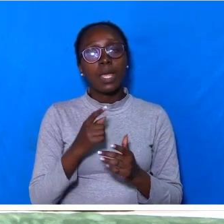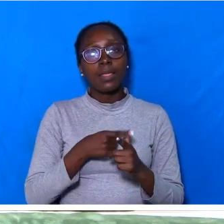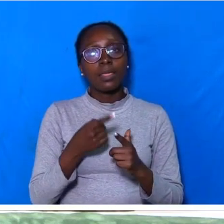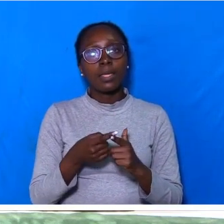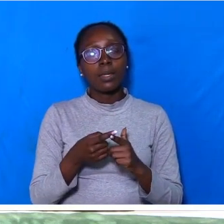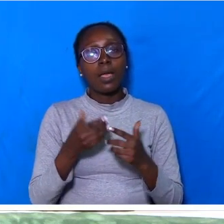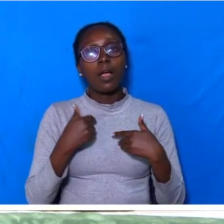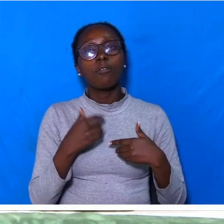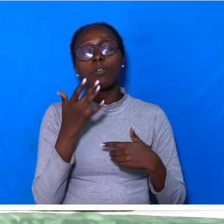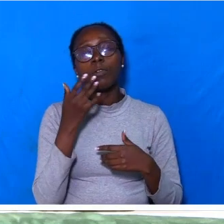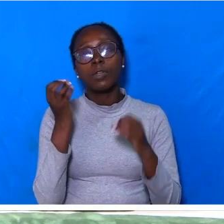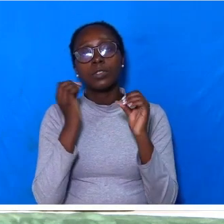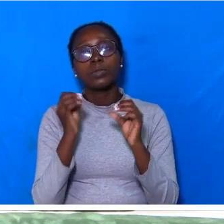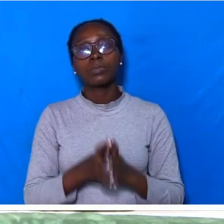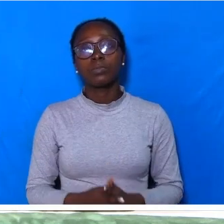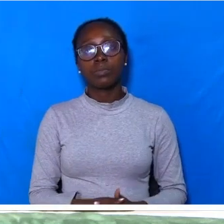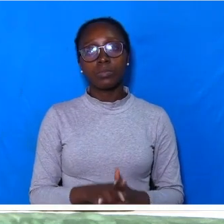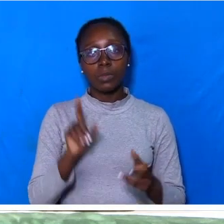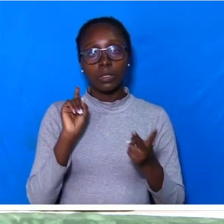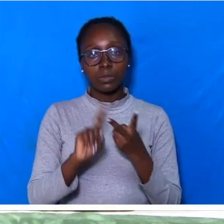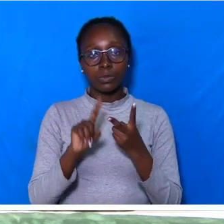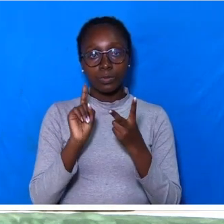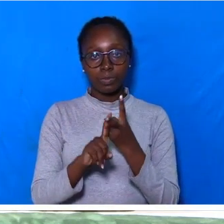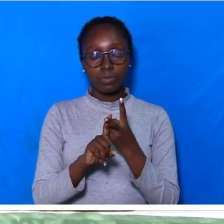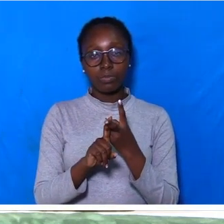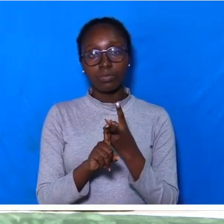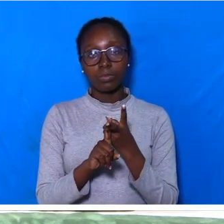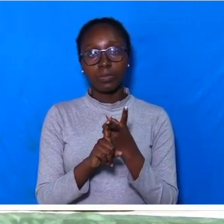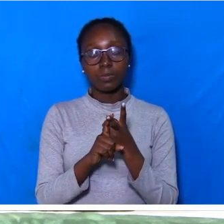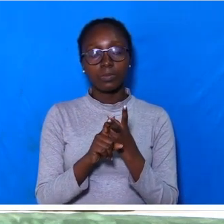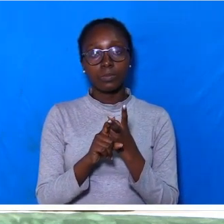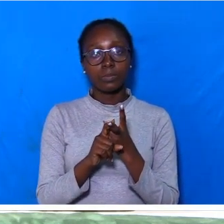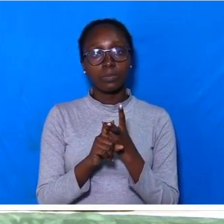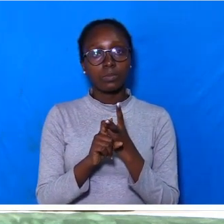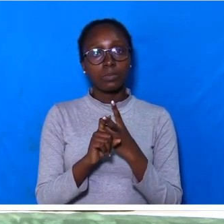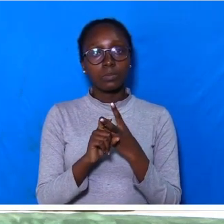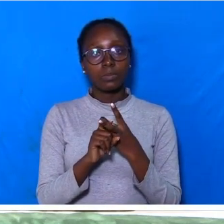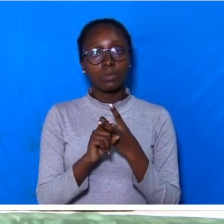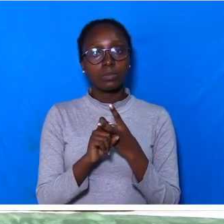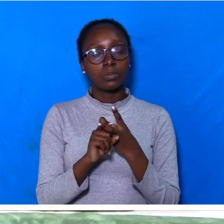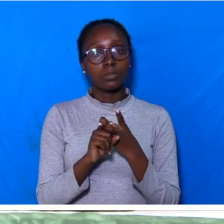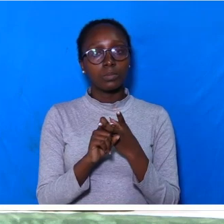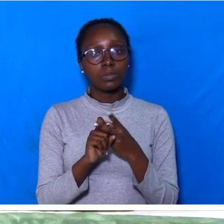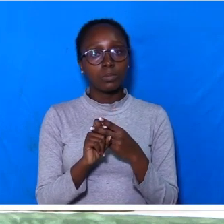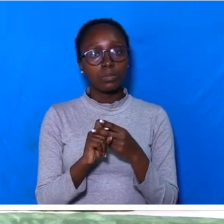The second thing, away from the favor of God leaving you, is that